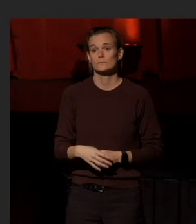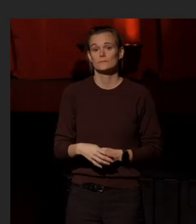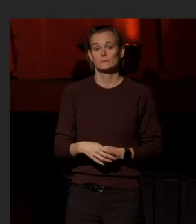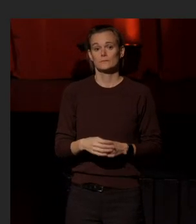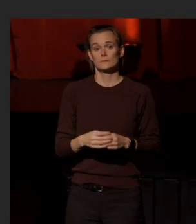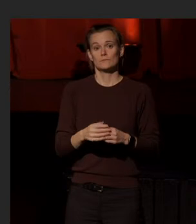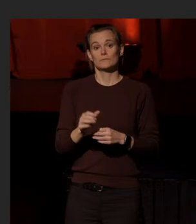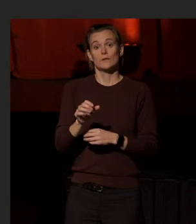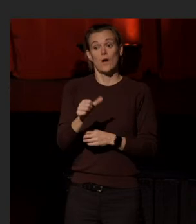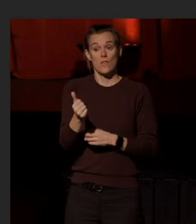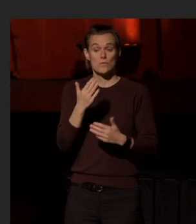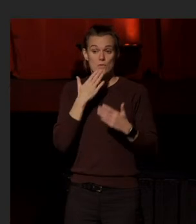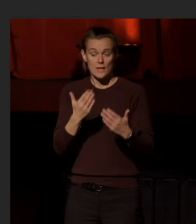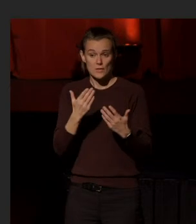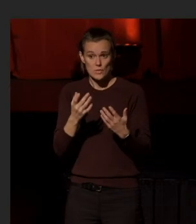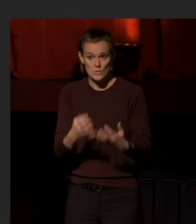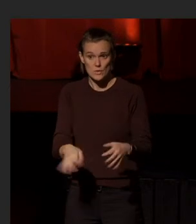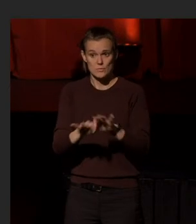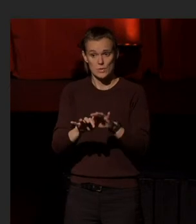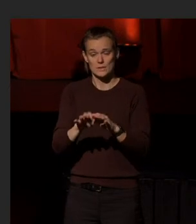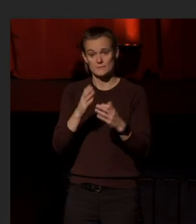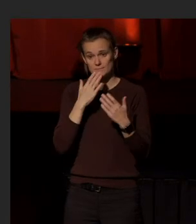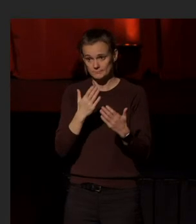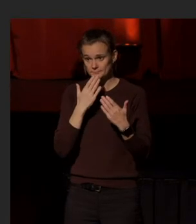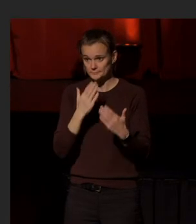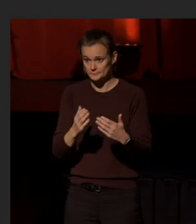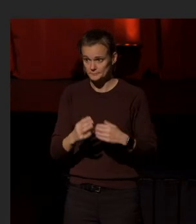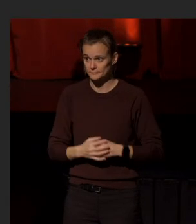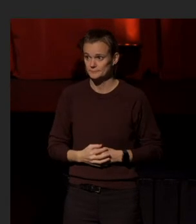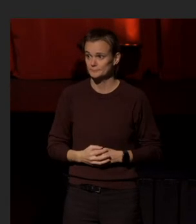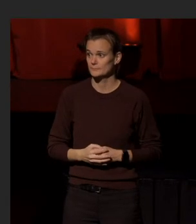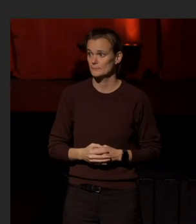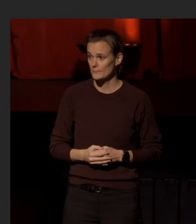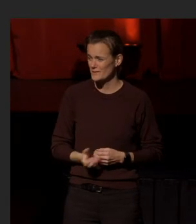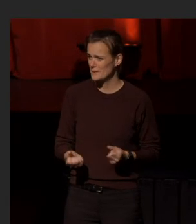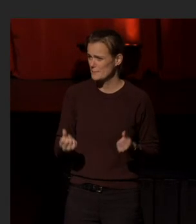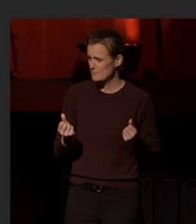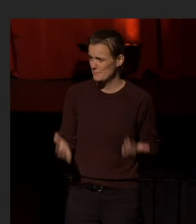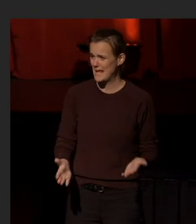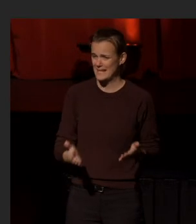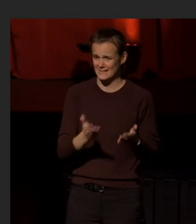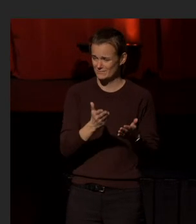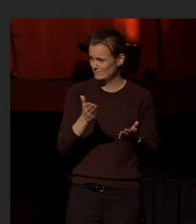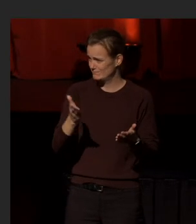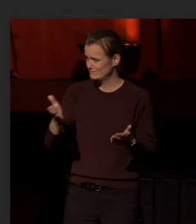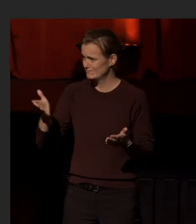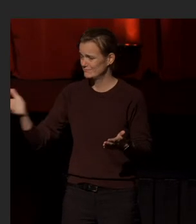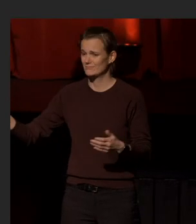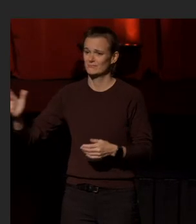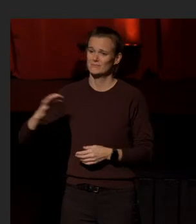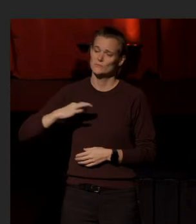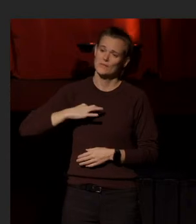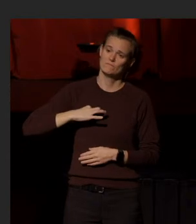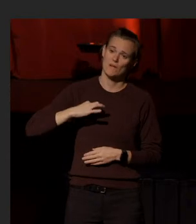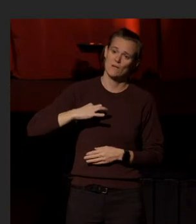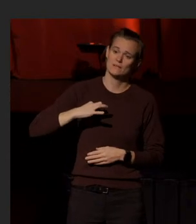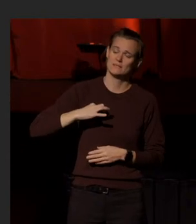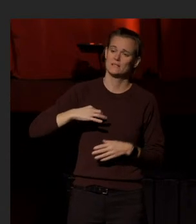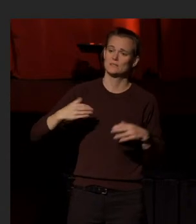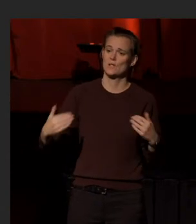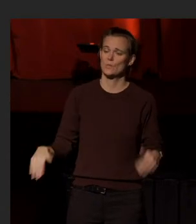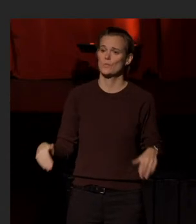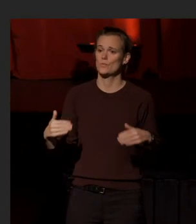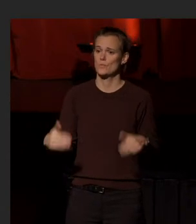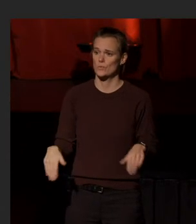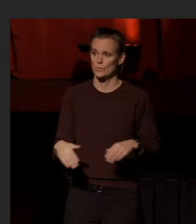like to acknowledge. We are privileged to have many prestigious individuals committed to providing volunteer leadership around the